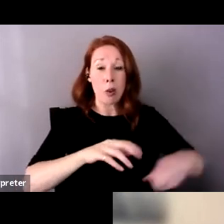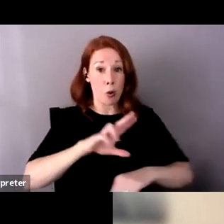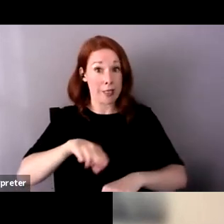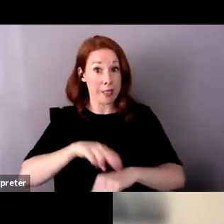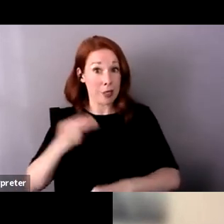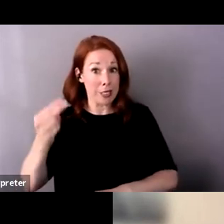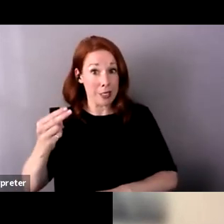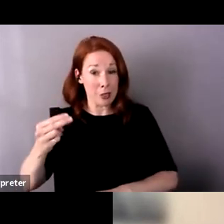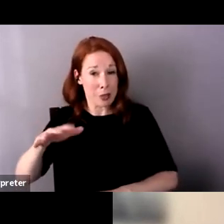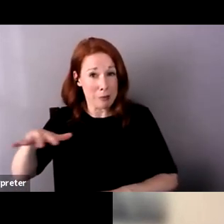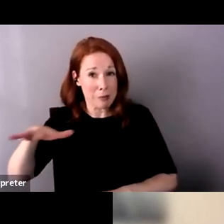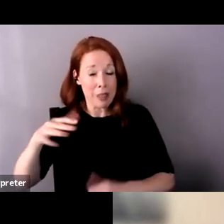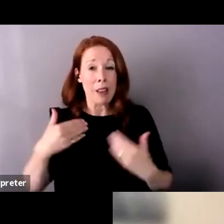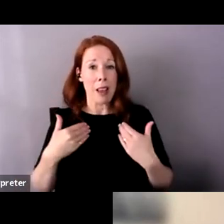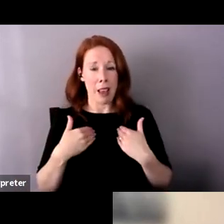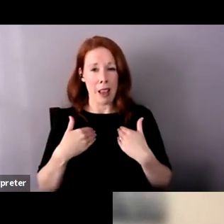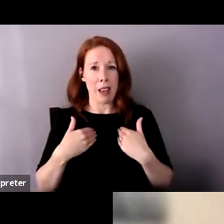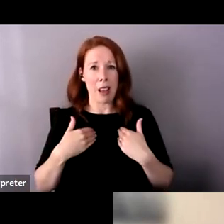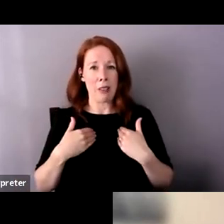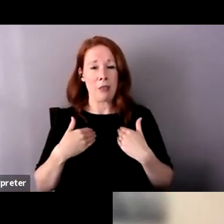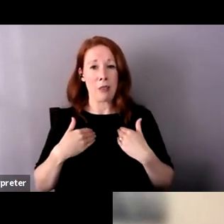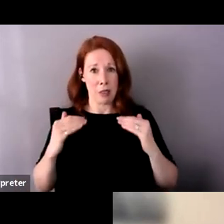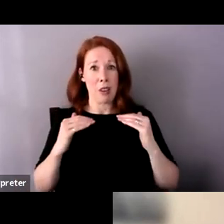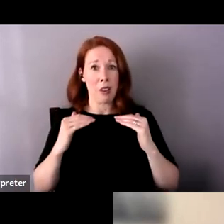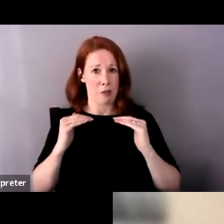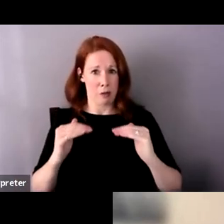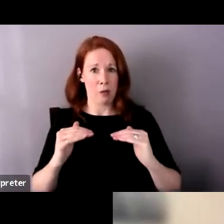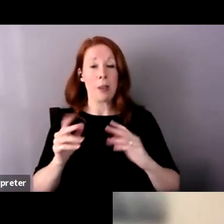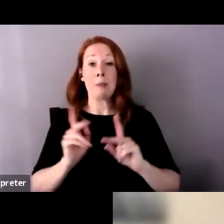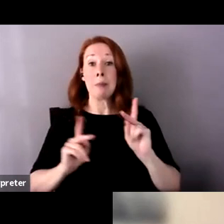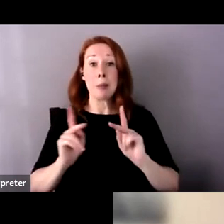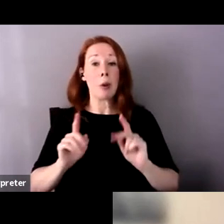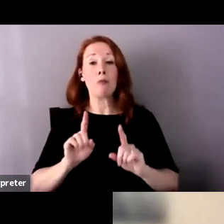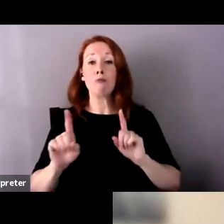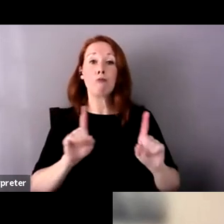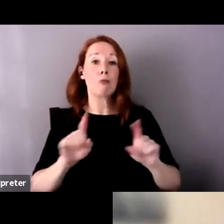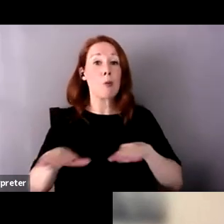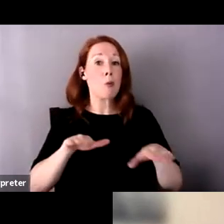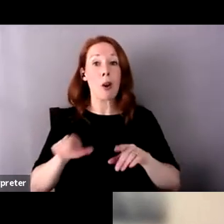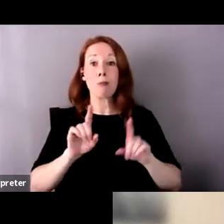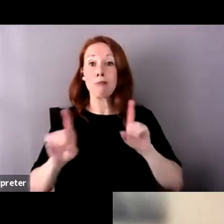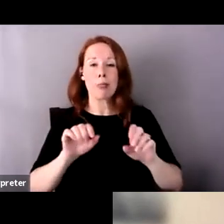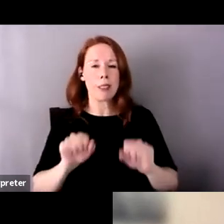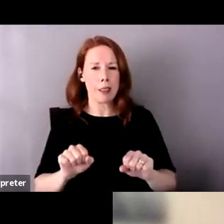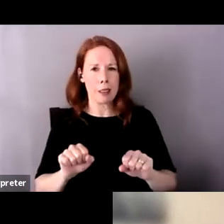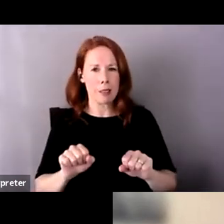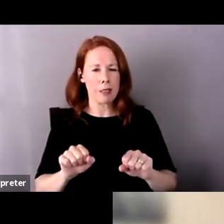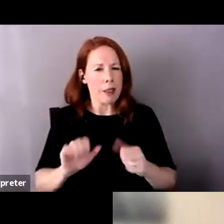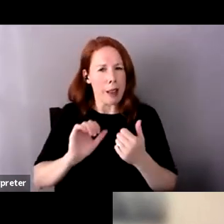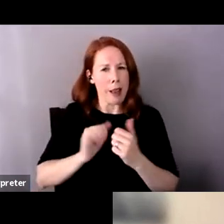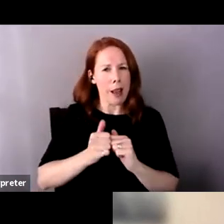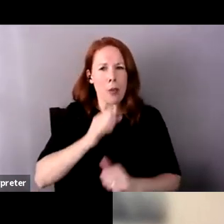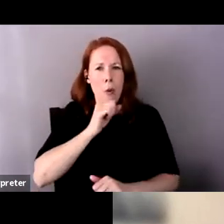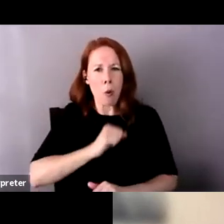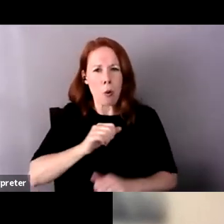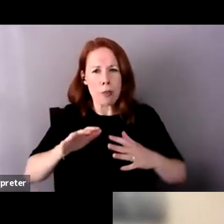that have immersive flooring, so it, for people that can walk, what are some of the ways the museum may make these older